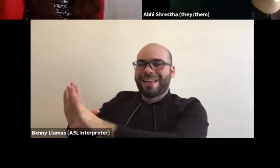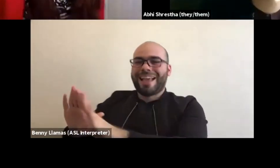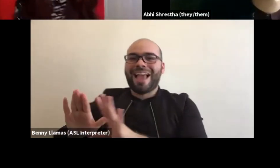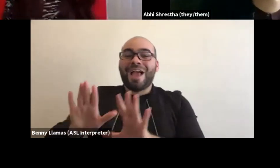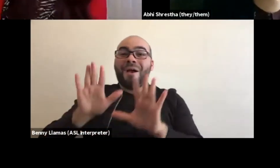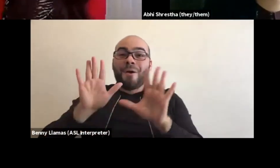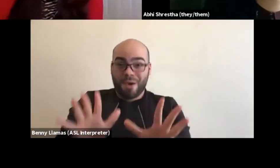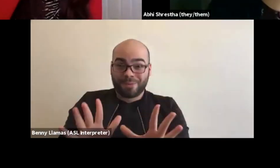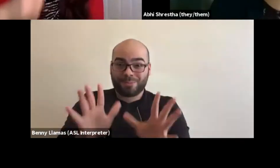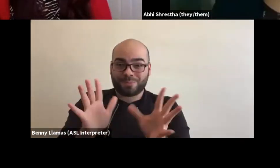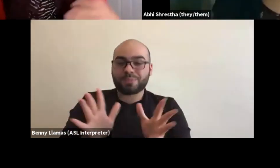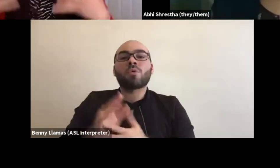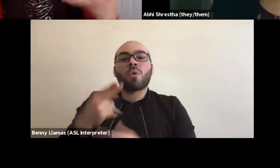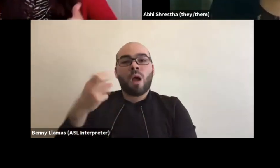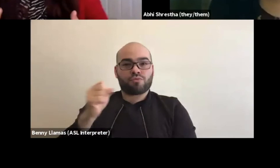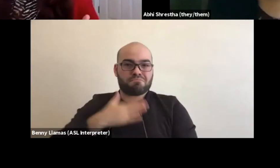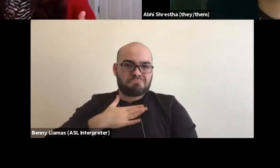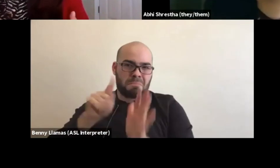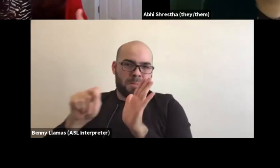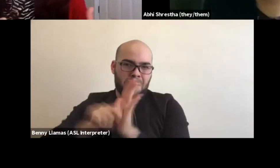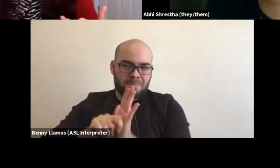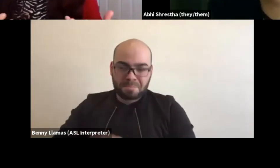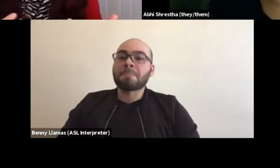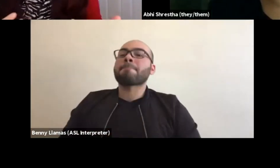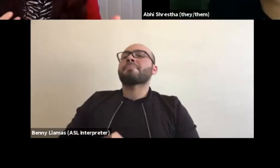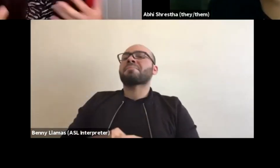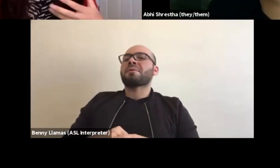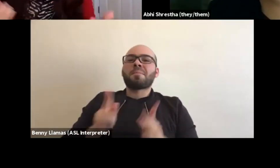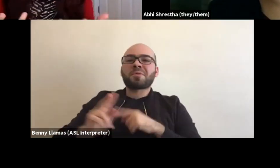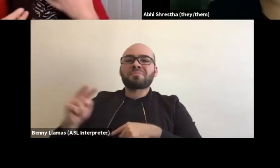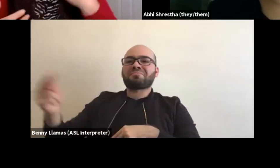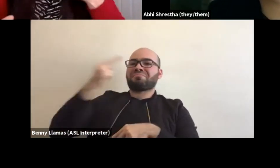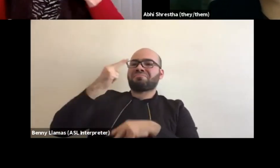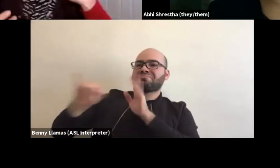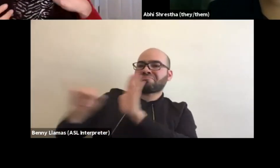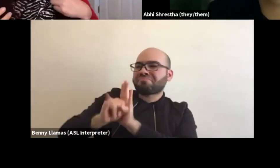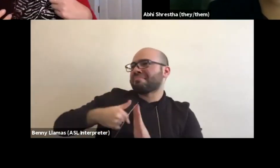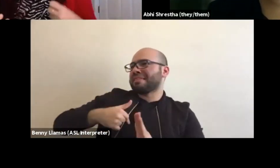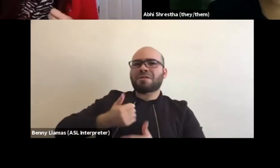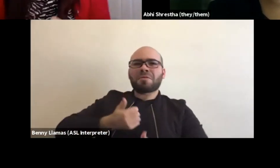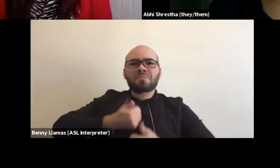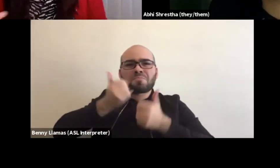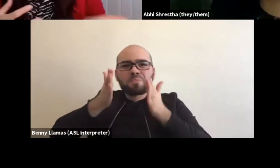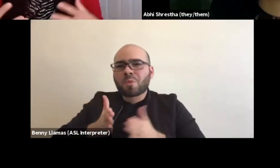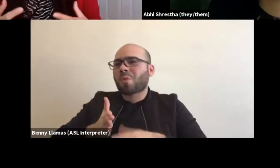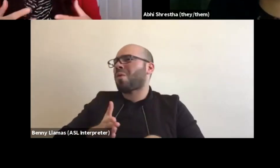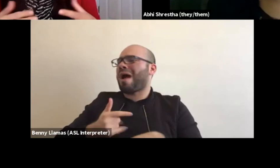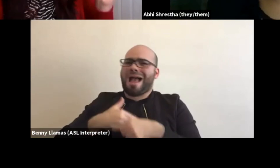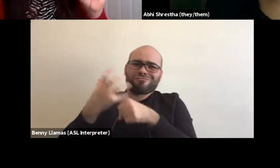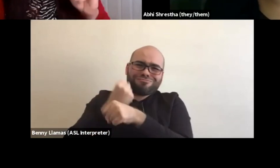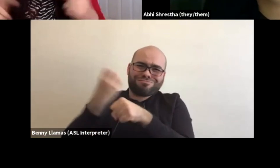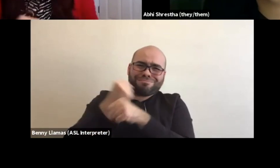So in high school, I was like known as a poet. I, won all these poetry contests. I was very like involved